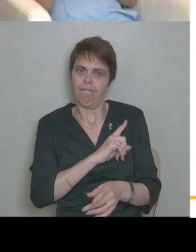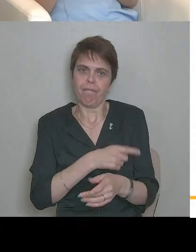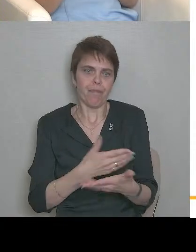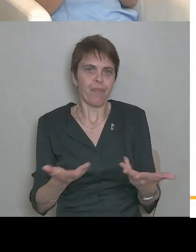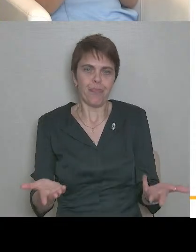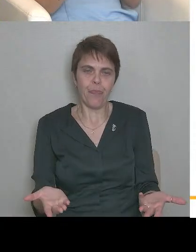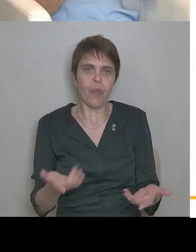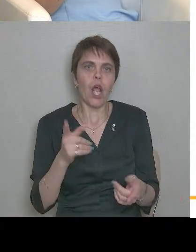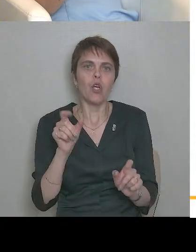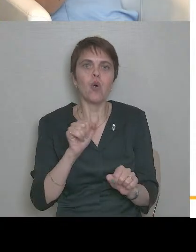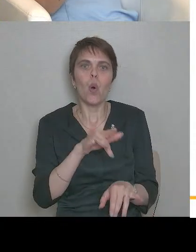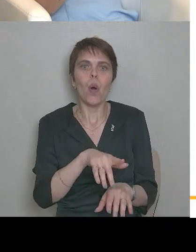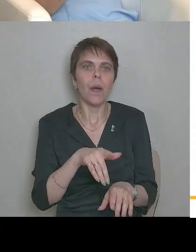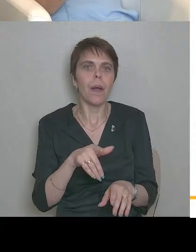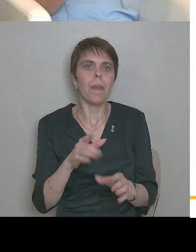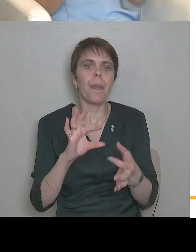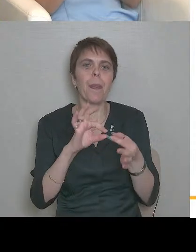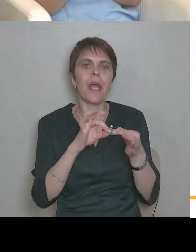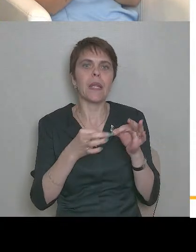the individual...